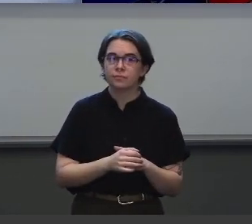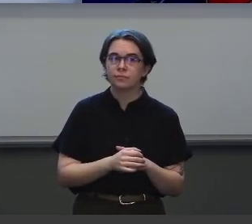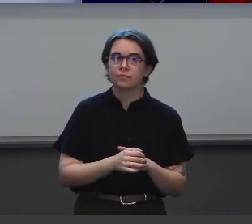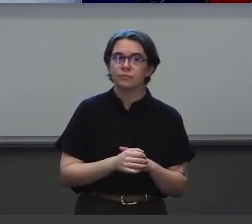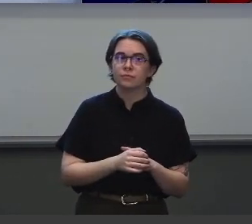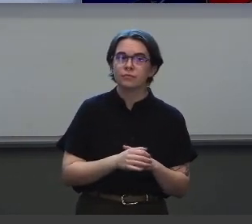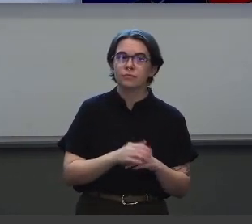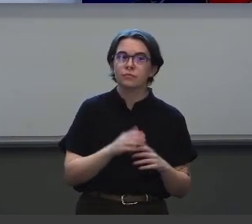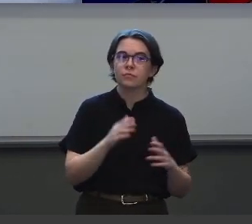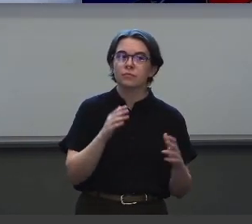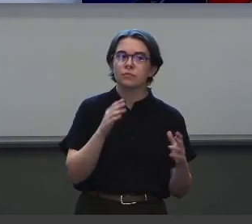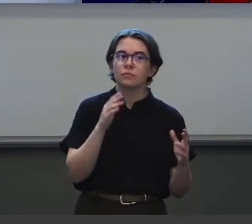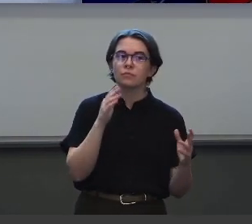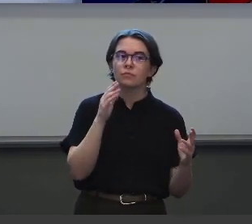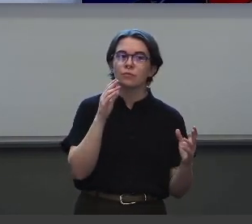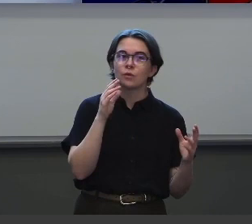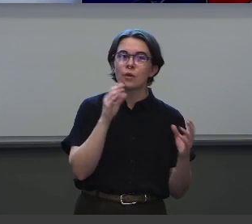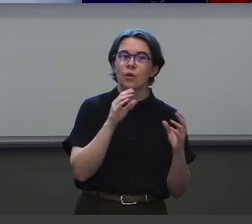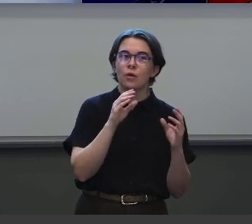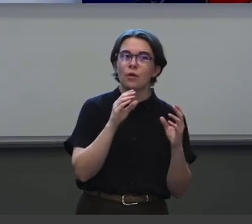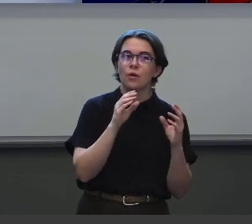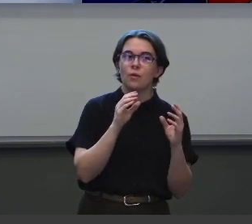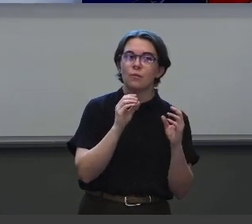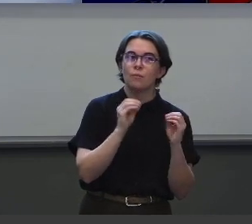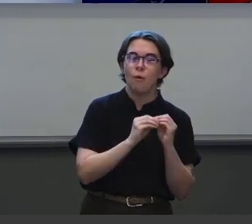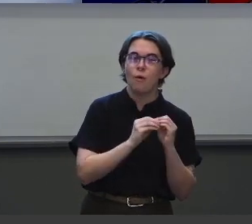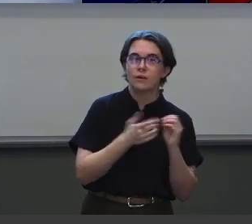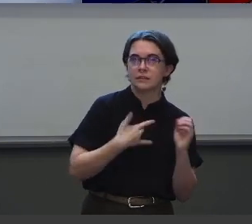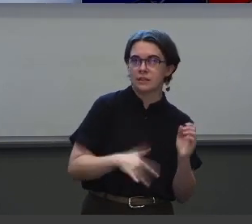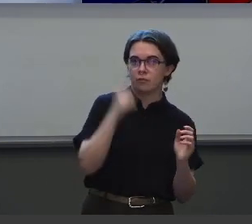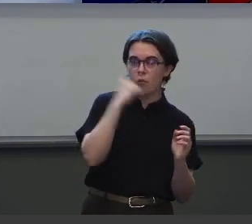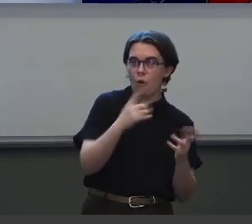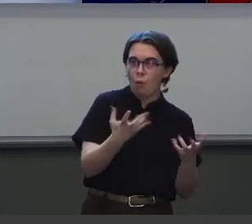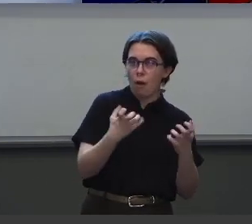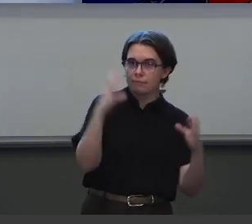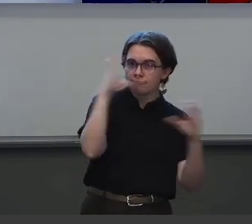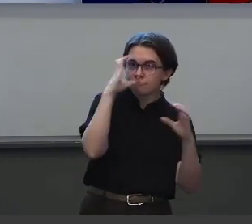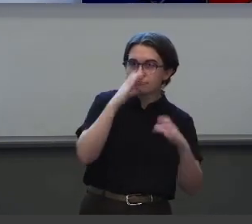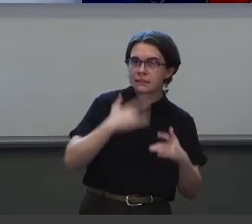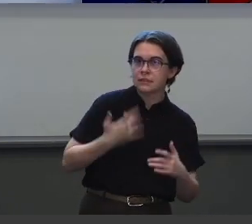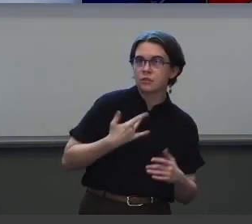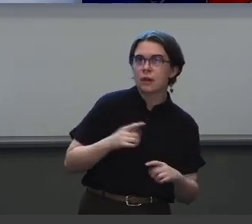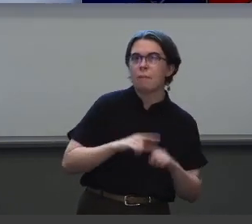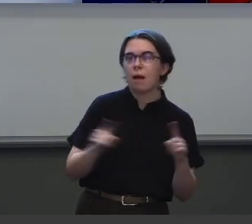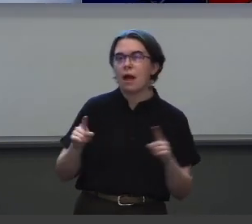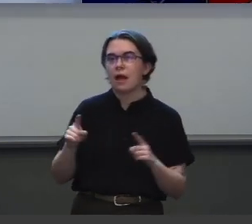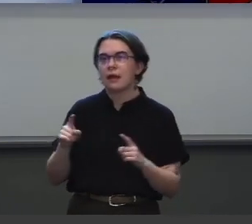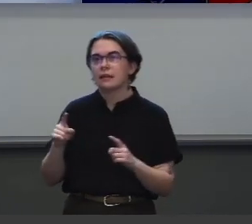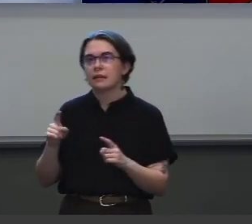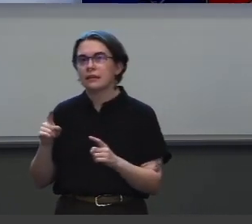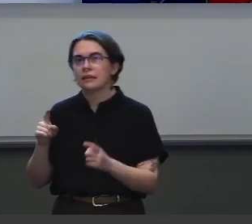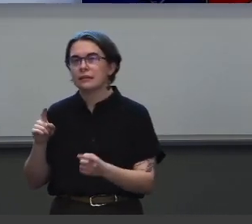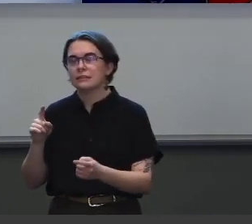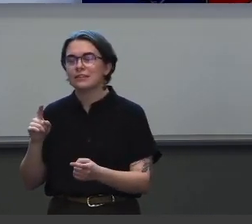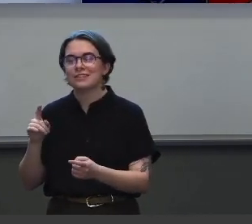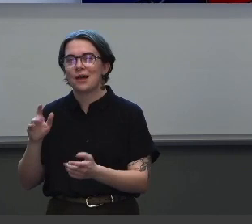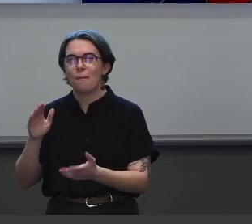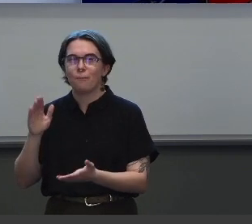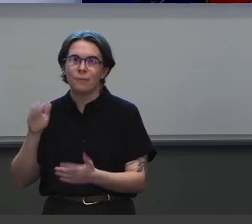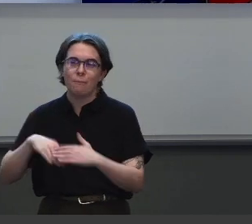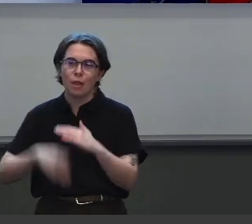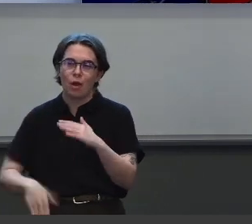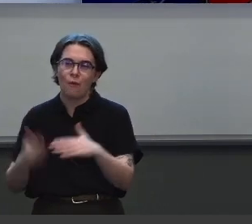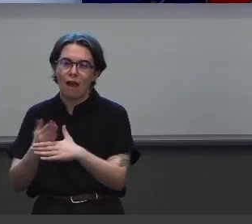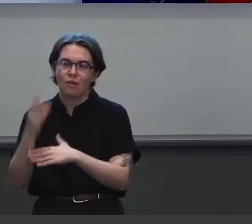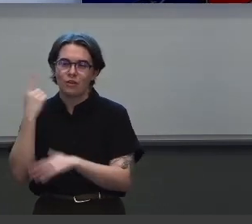seeking, but above average for taste and smell, movement, and low energy with weakness. And then lastly, we